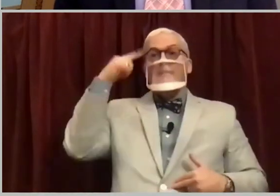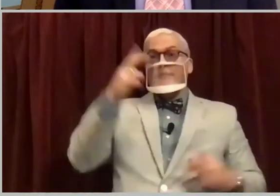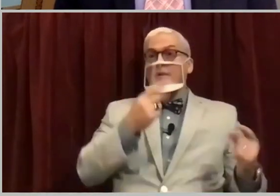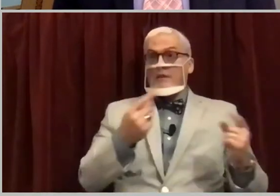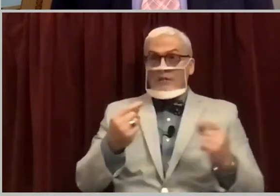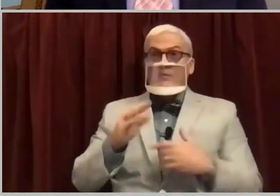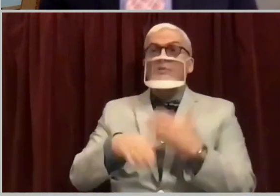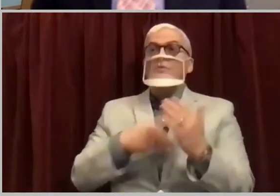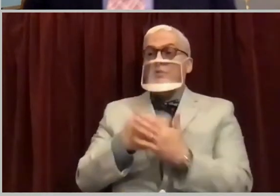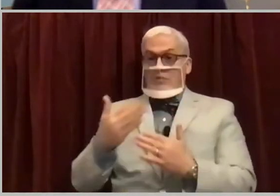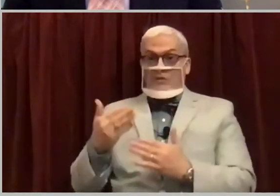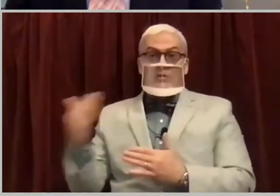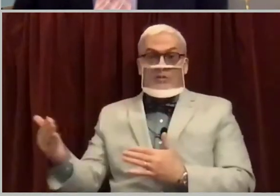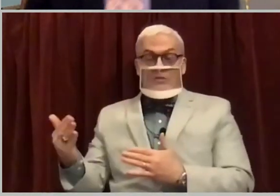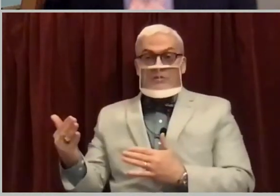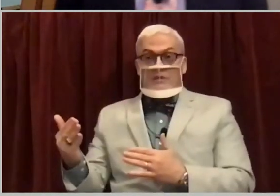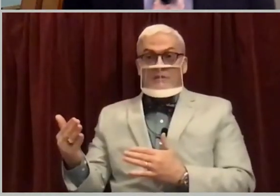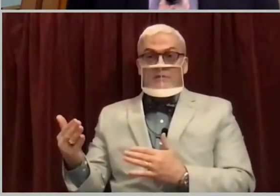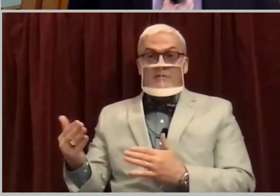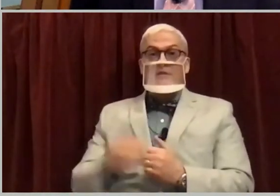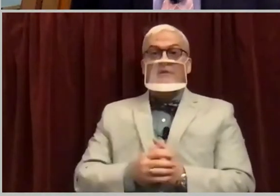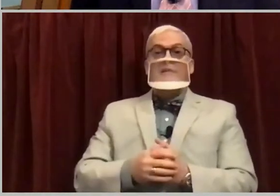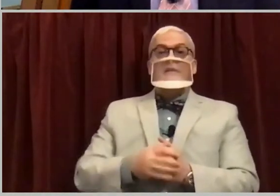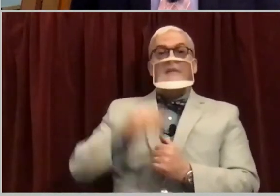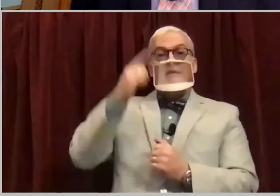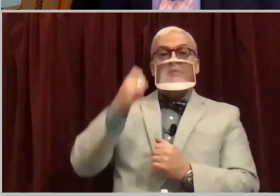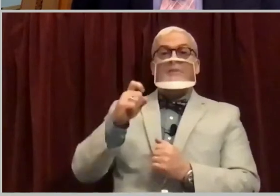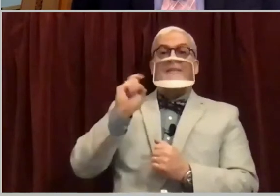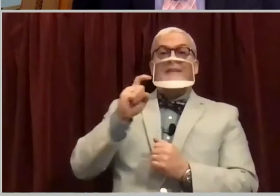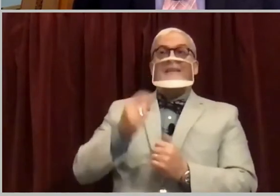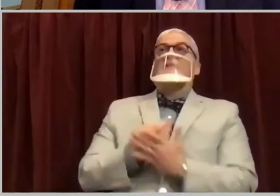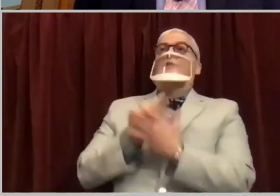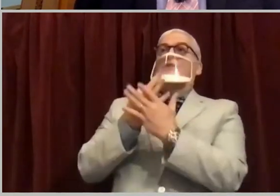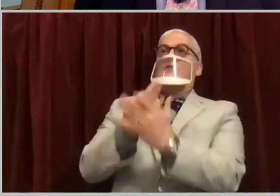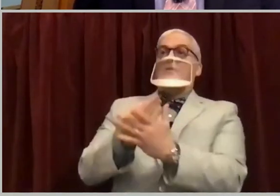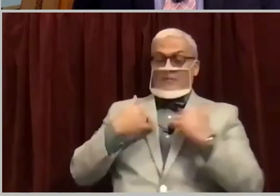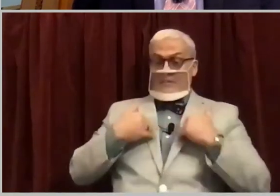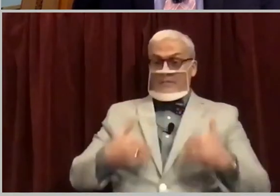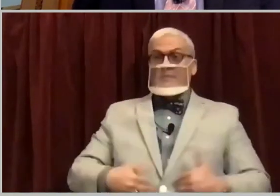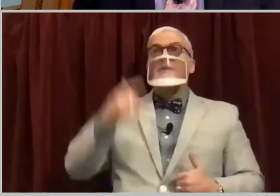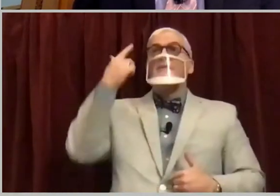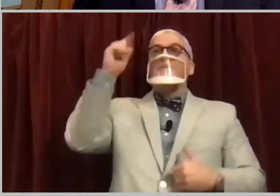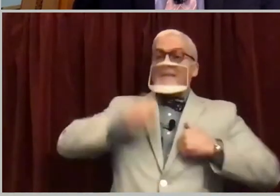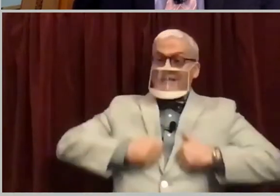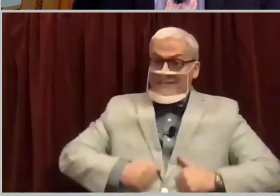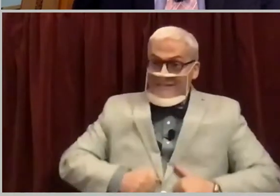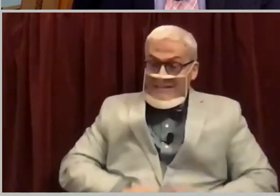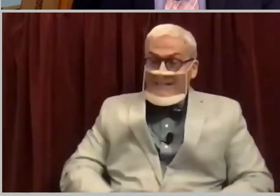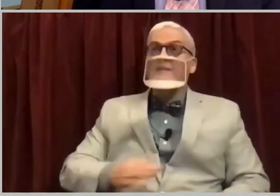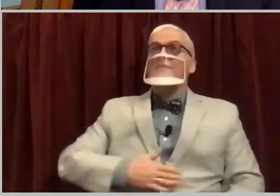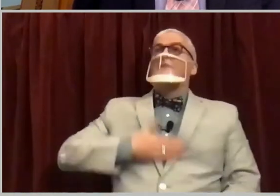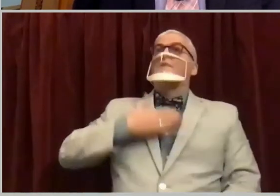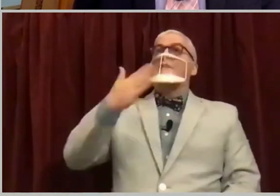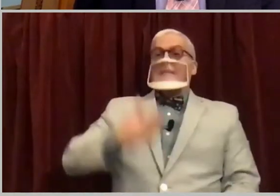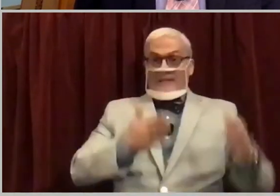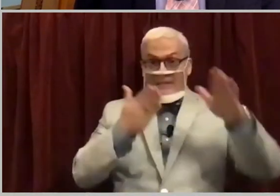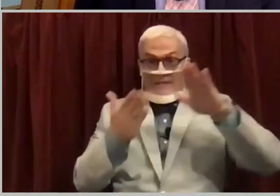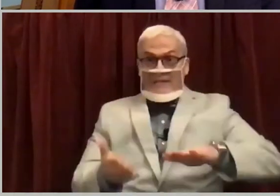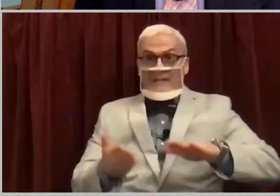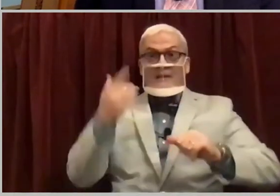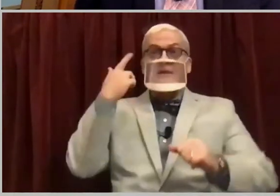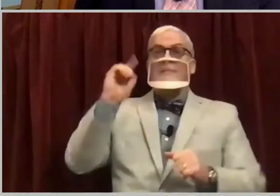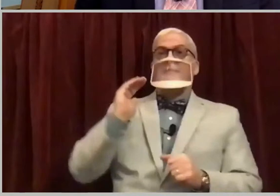But where would that leave our salvation? That is why he willingly came to die. As people, we